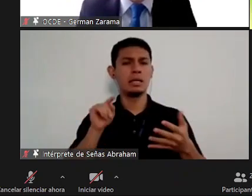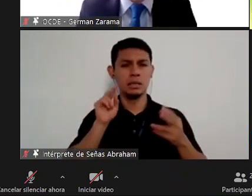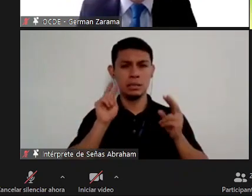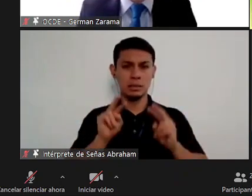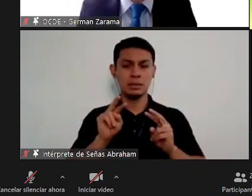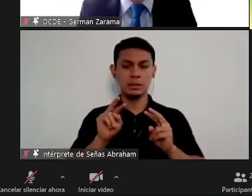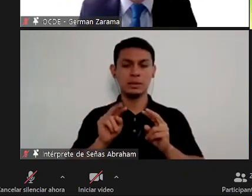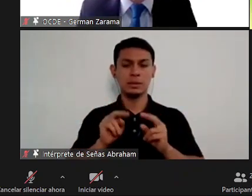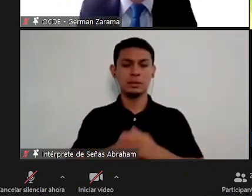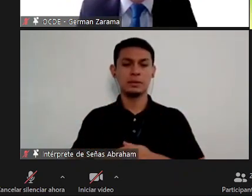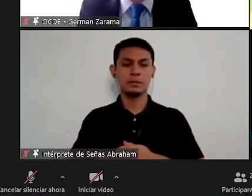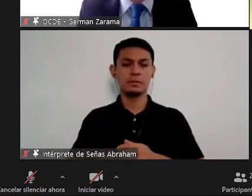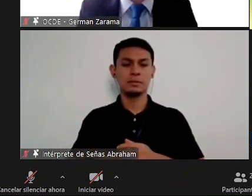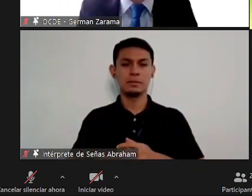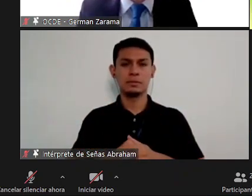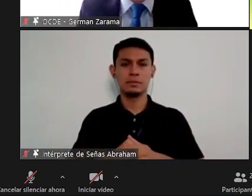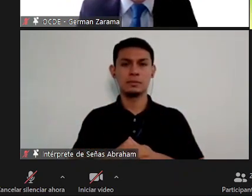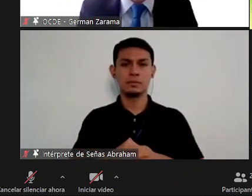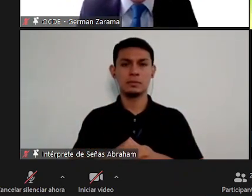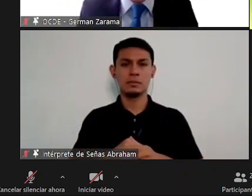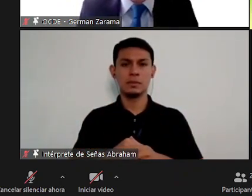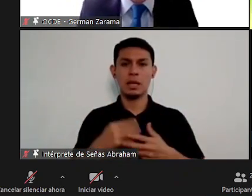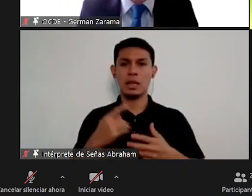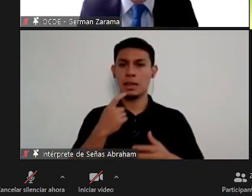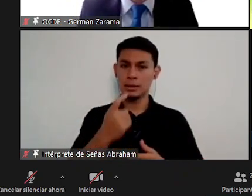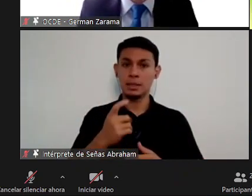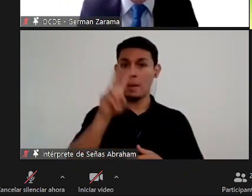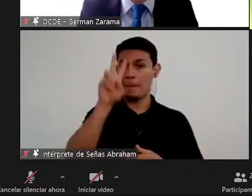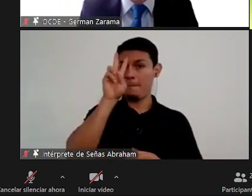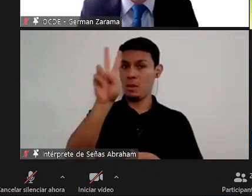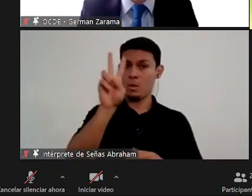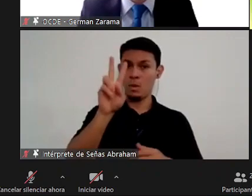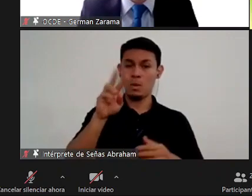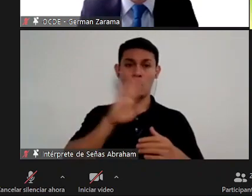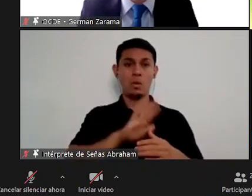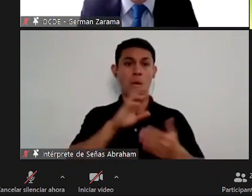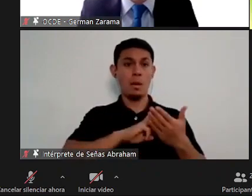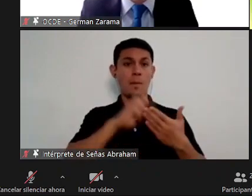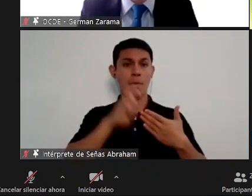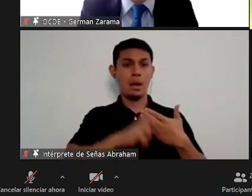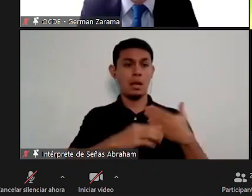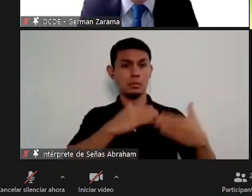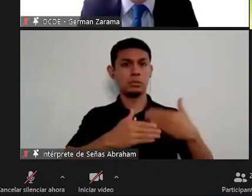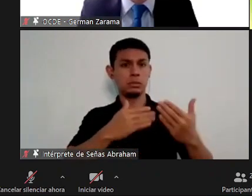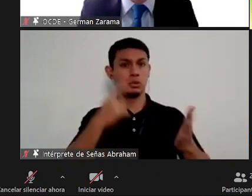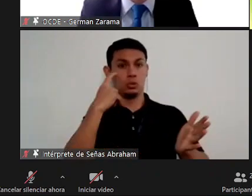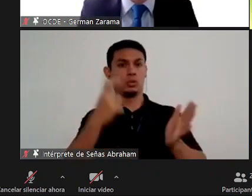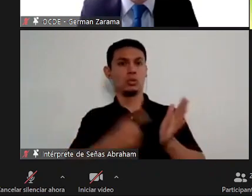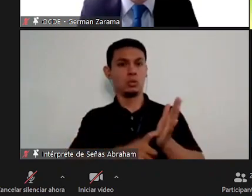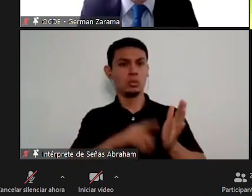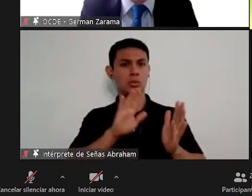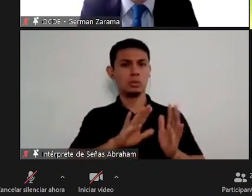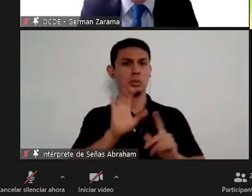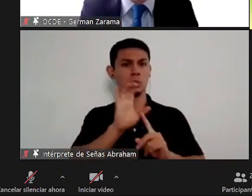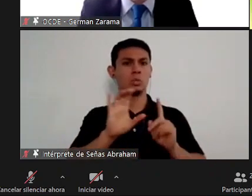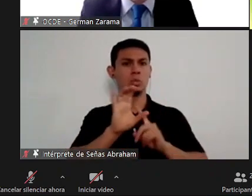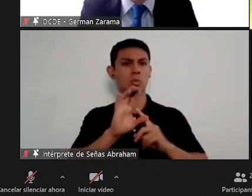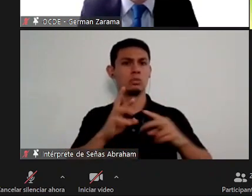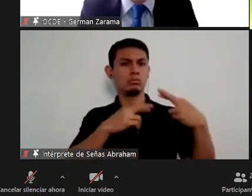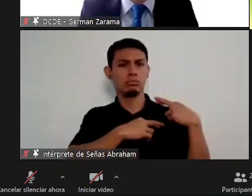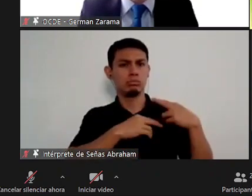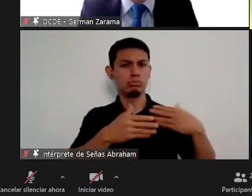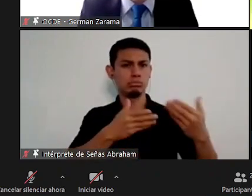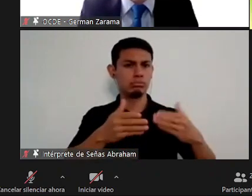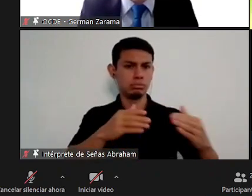development of this plan and we want to highlight that with this plan is moving forward to a